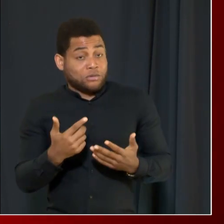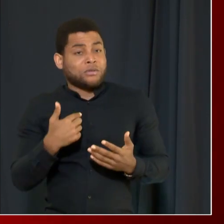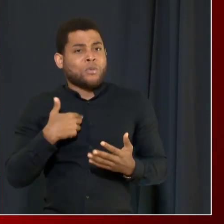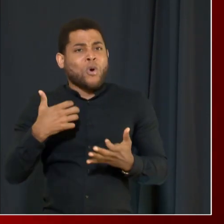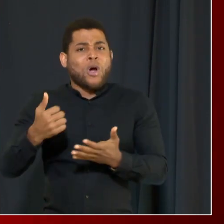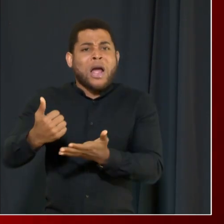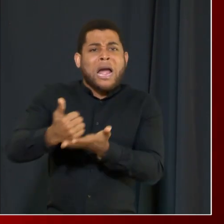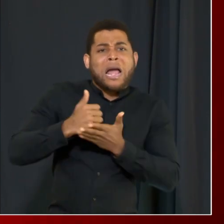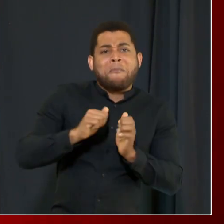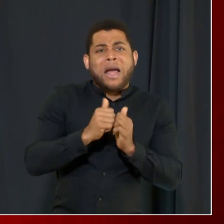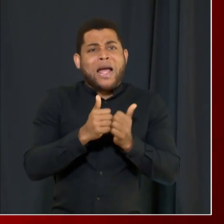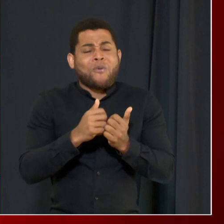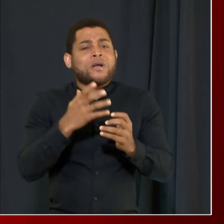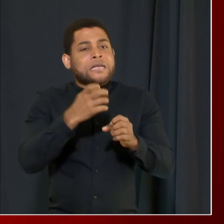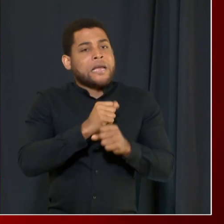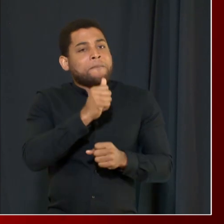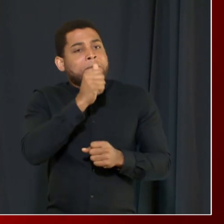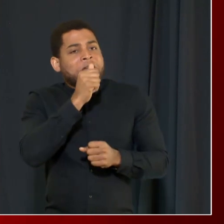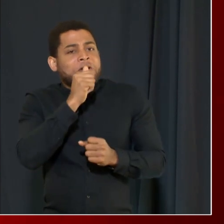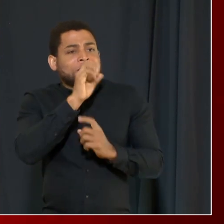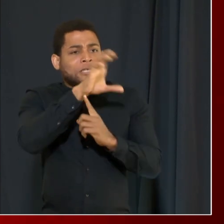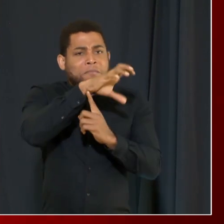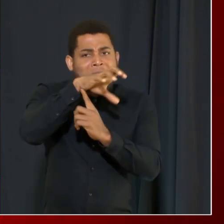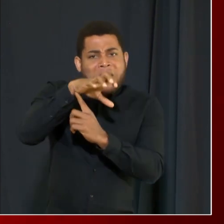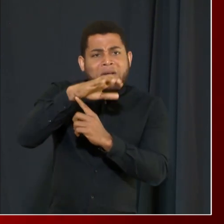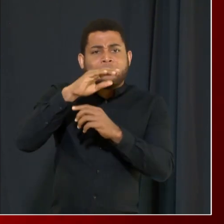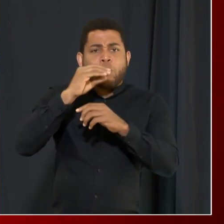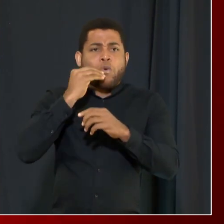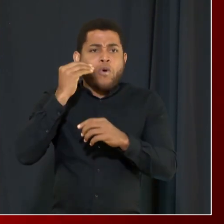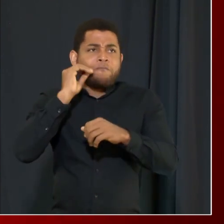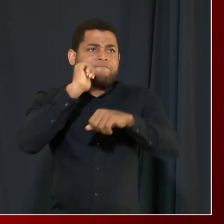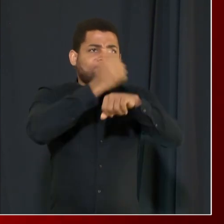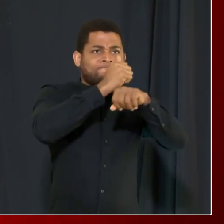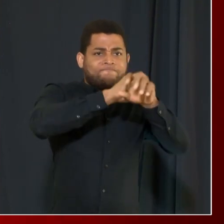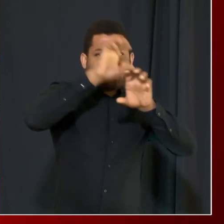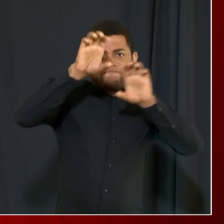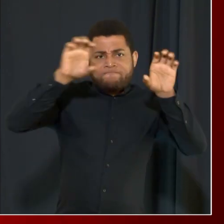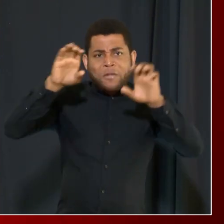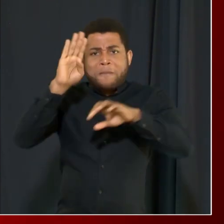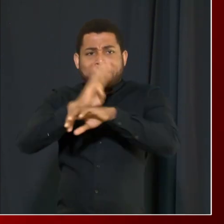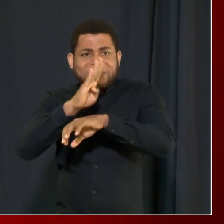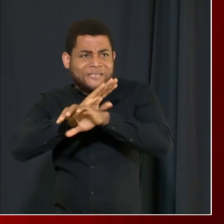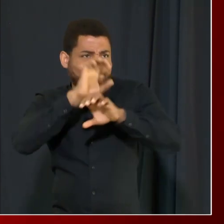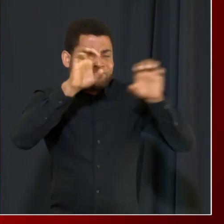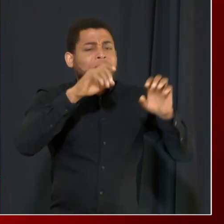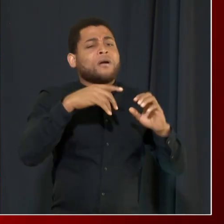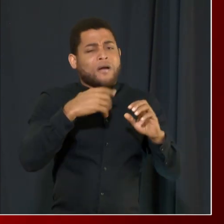security camera at your home or business. And we have programs available that can assist at